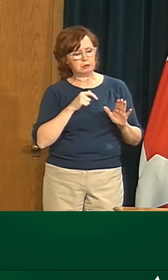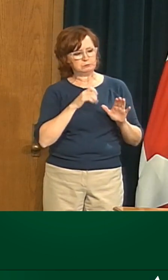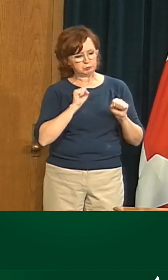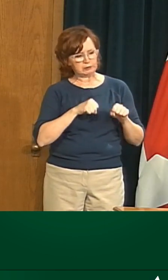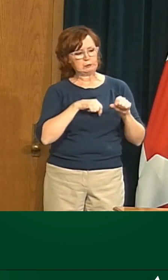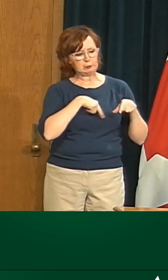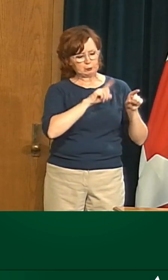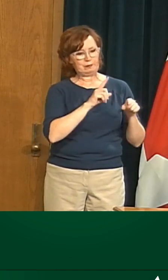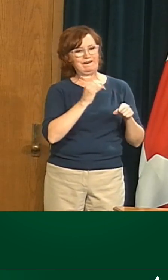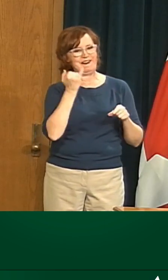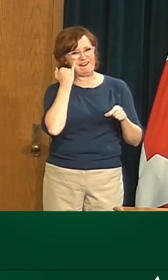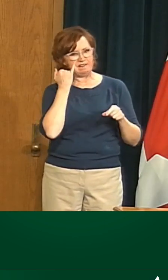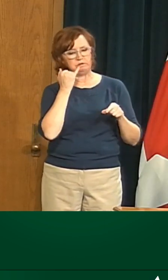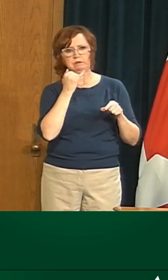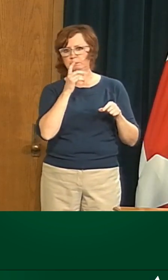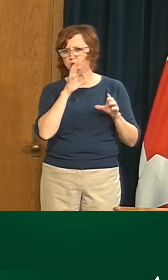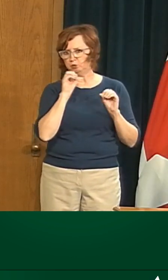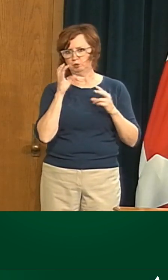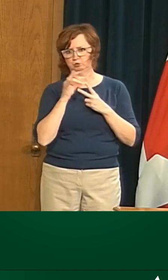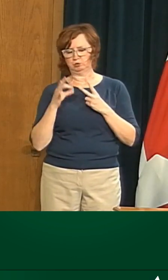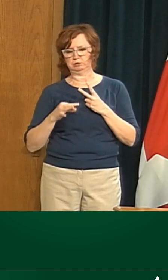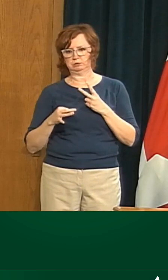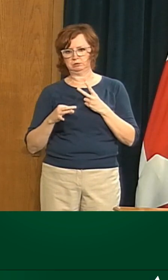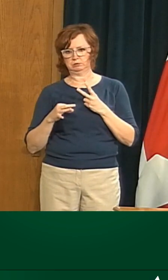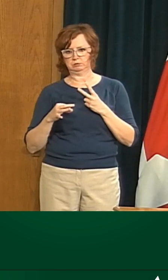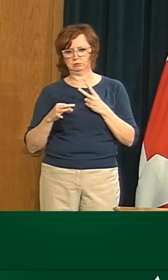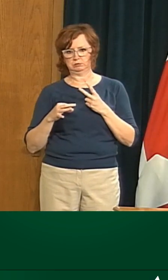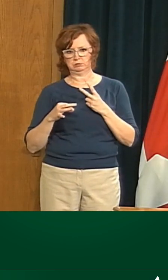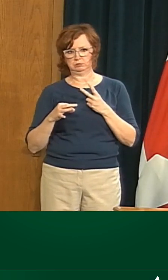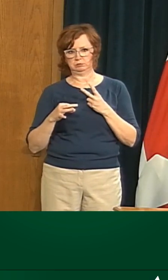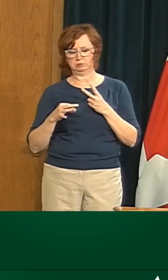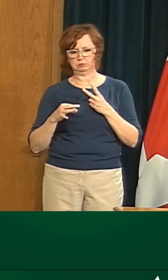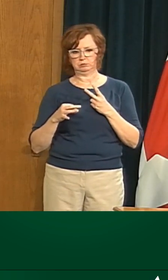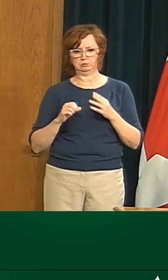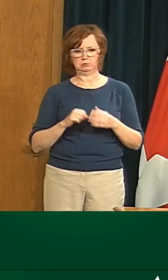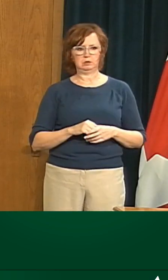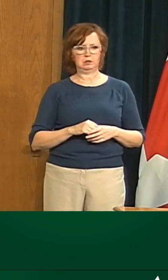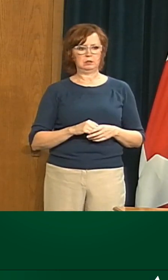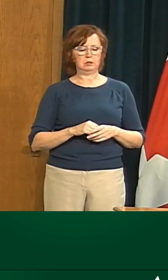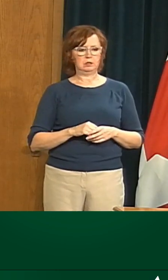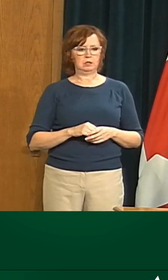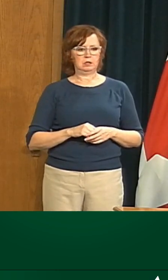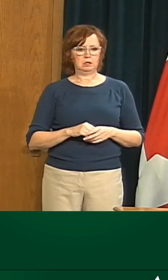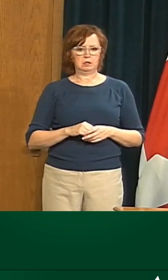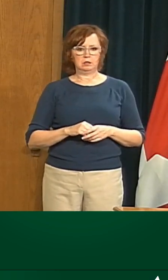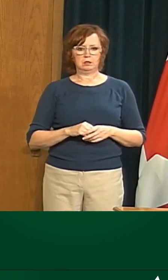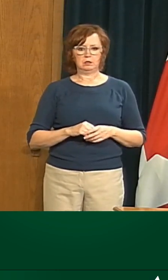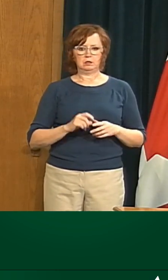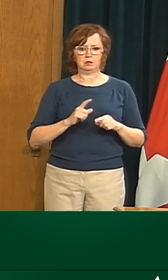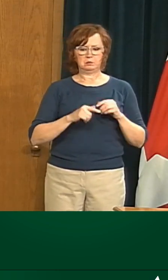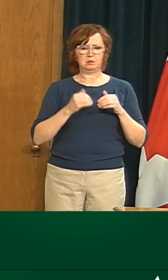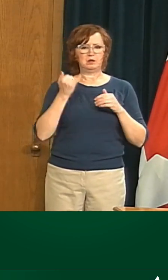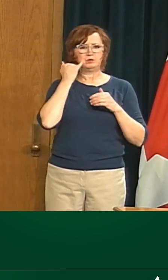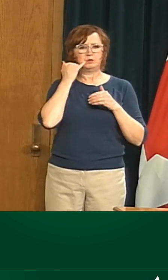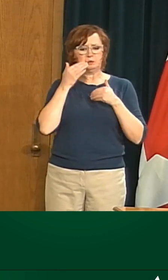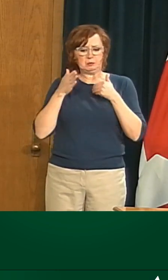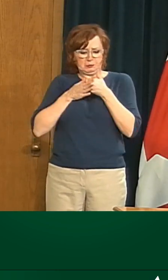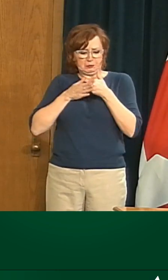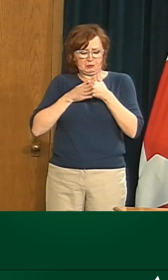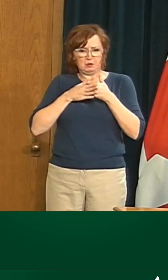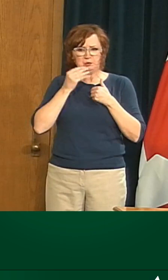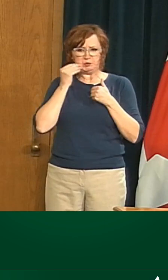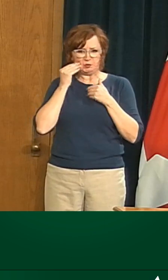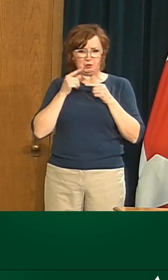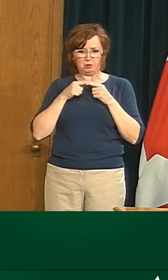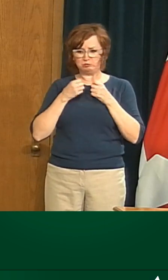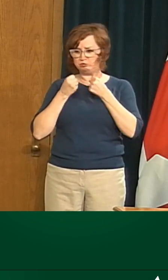people enjoy the outdoors close to their homes. As they look at recreational activity, it will be close to their homes, not a lot of travel